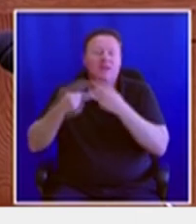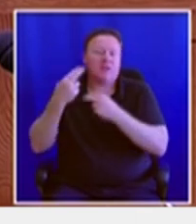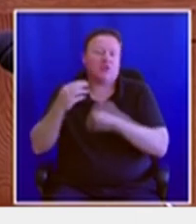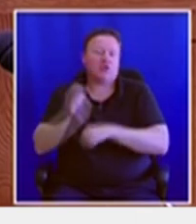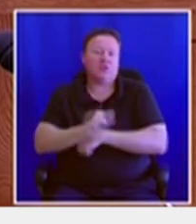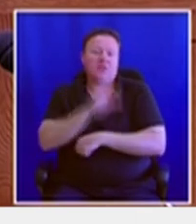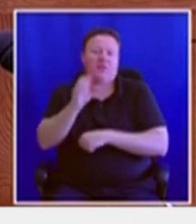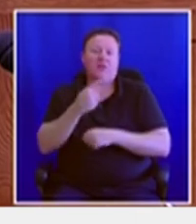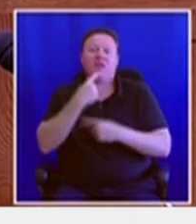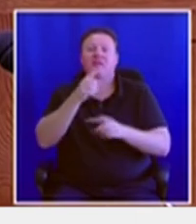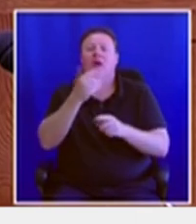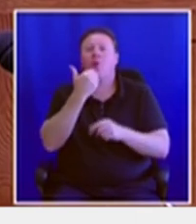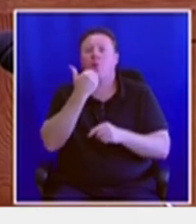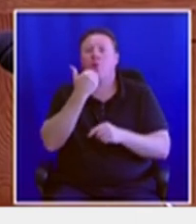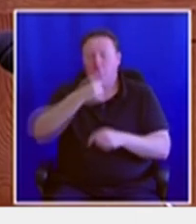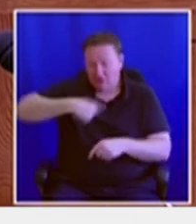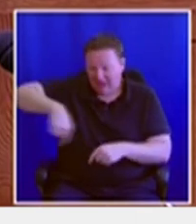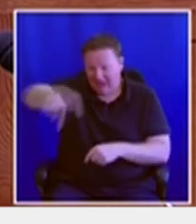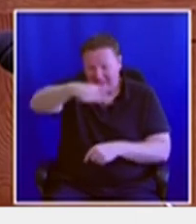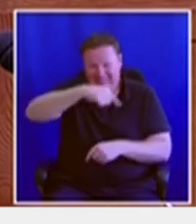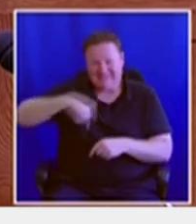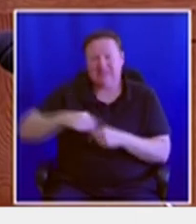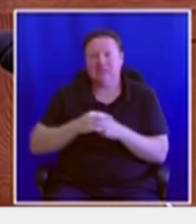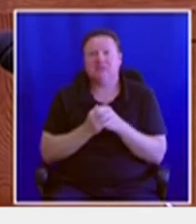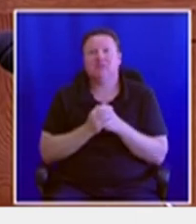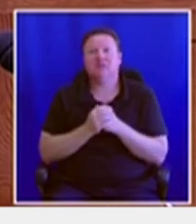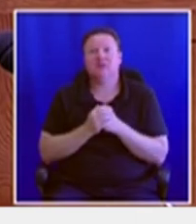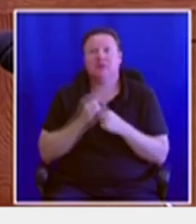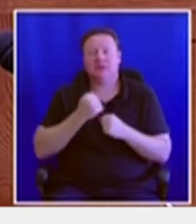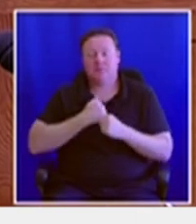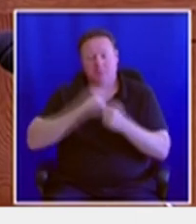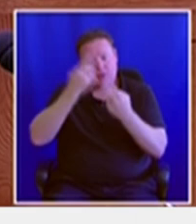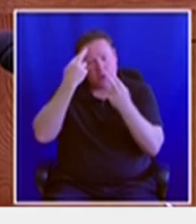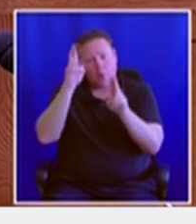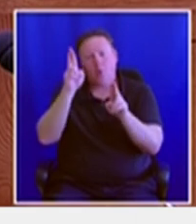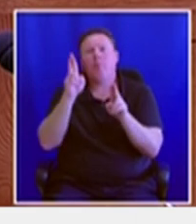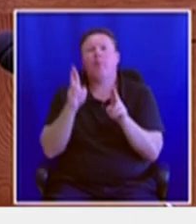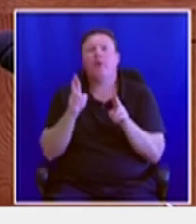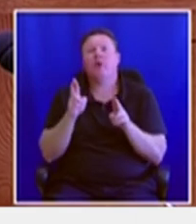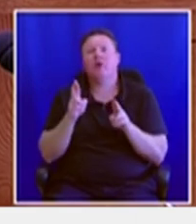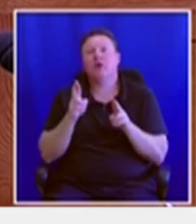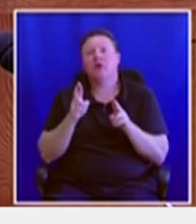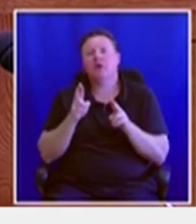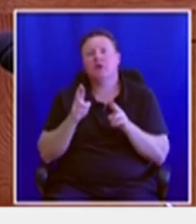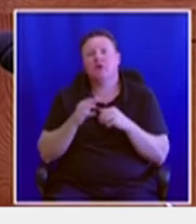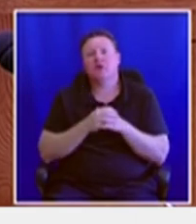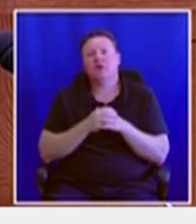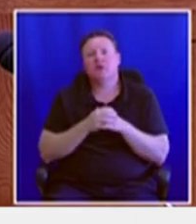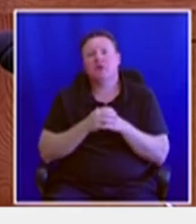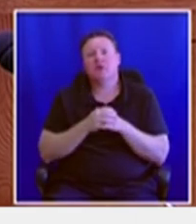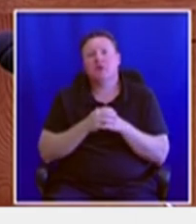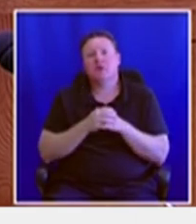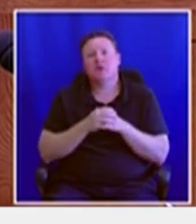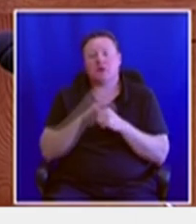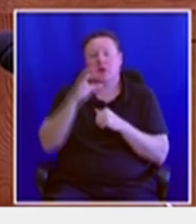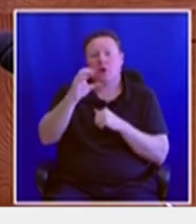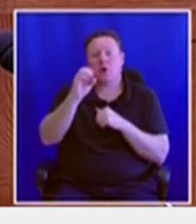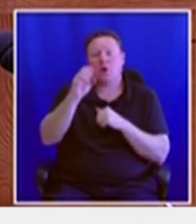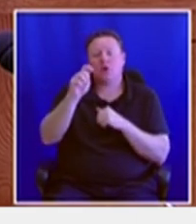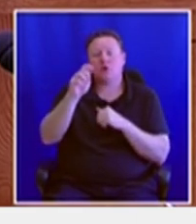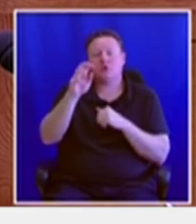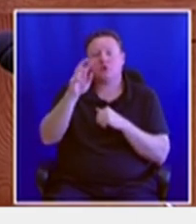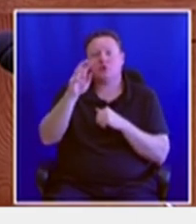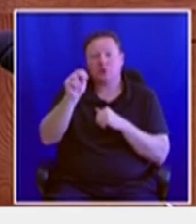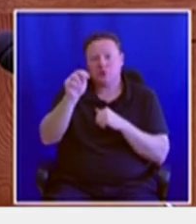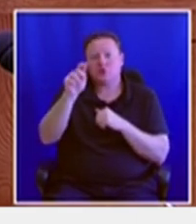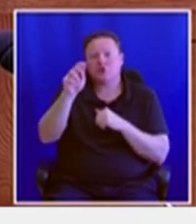And I long for that day, so I hope, Hoshi Mukwen, from a controversial point of view, that that